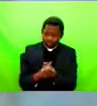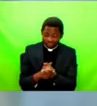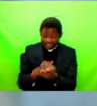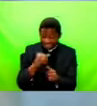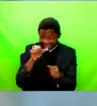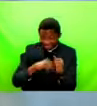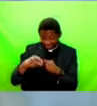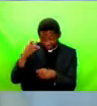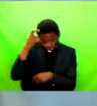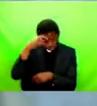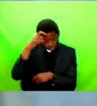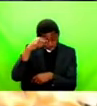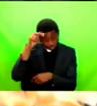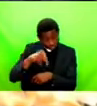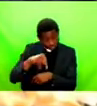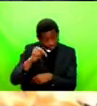nyansa